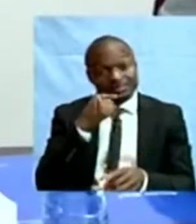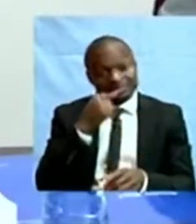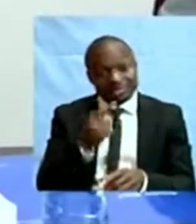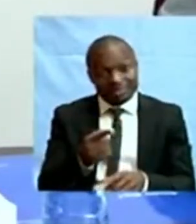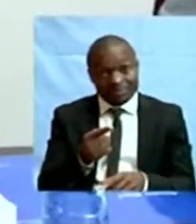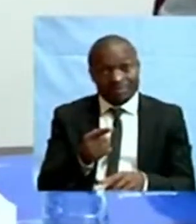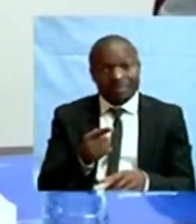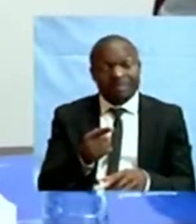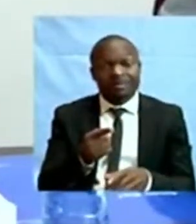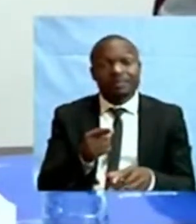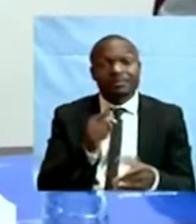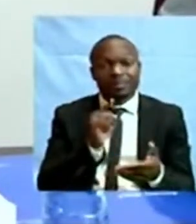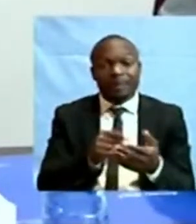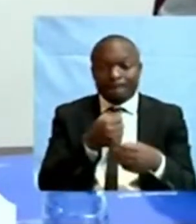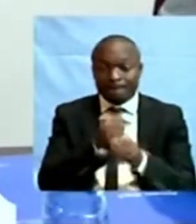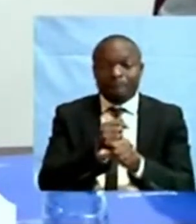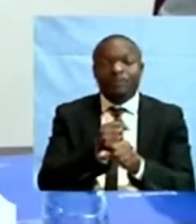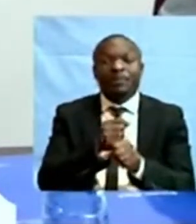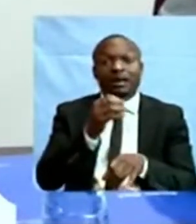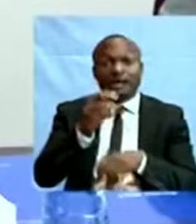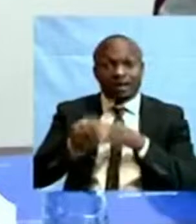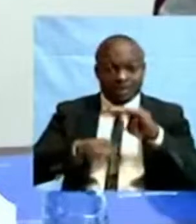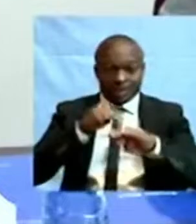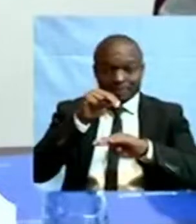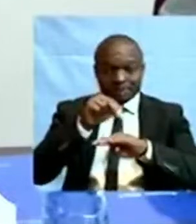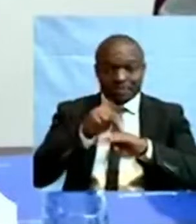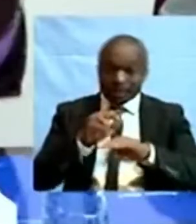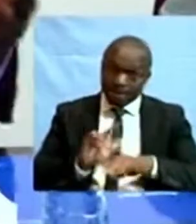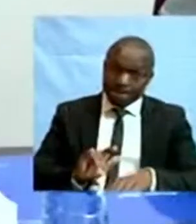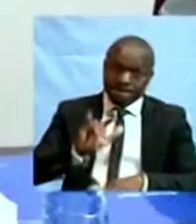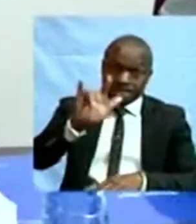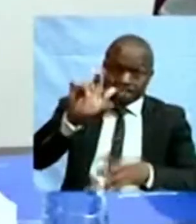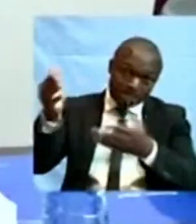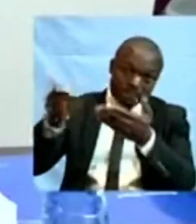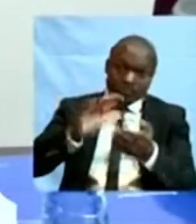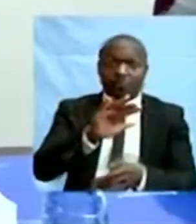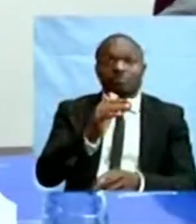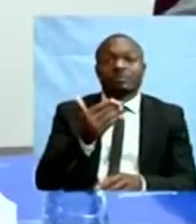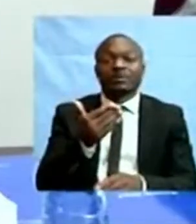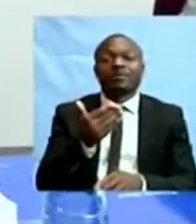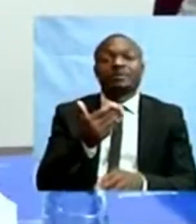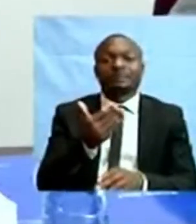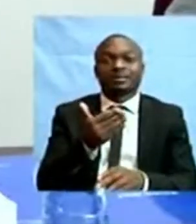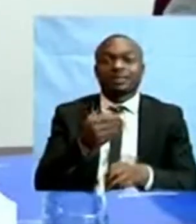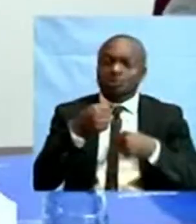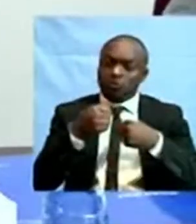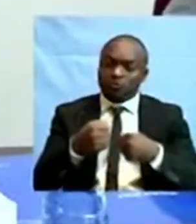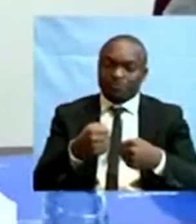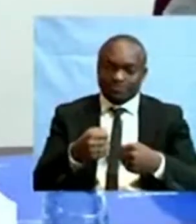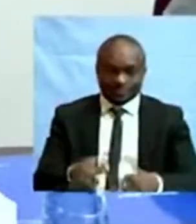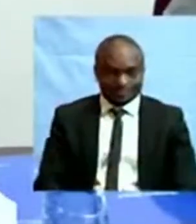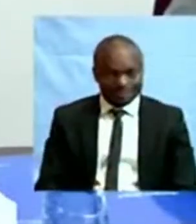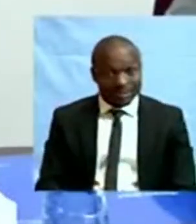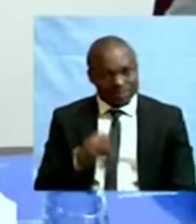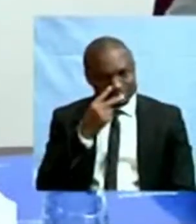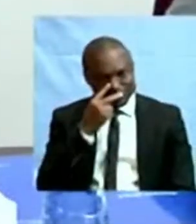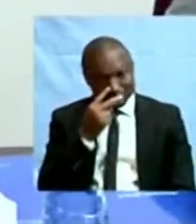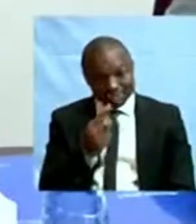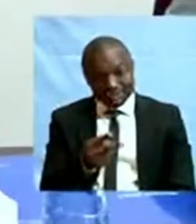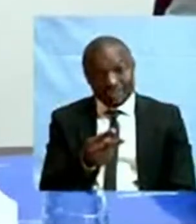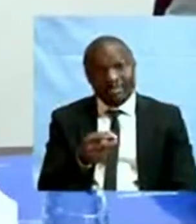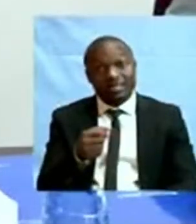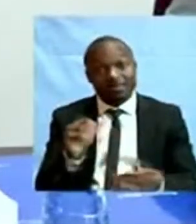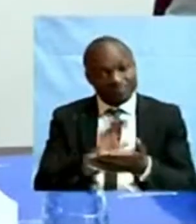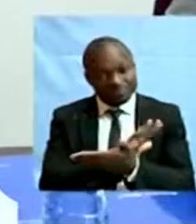also the establishment of the national airline. It was very important to bring back the confidence. We note that fast forward